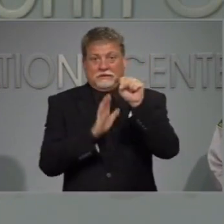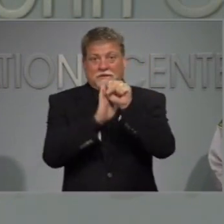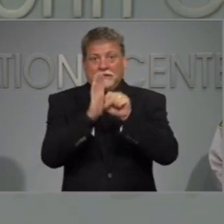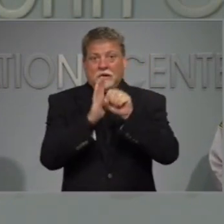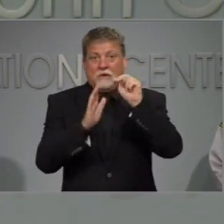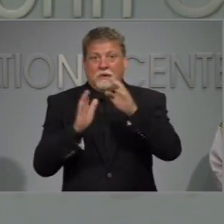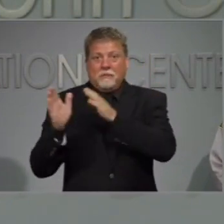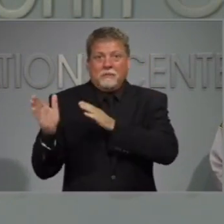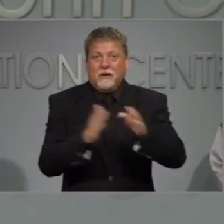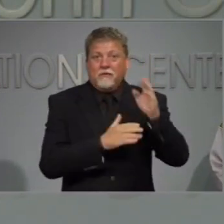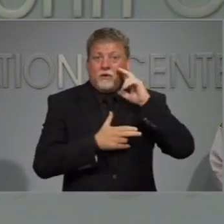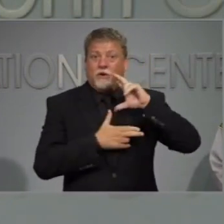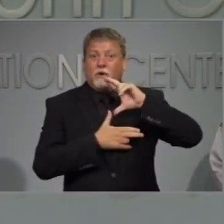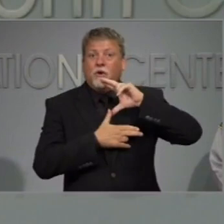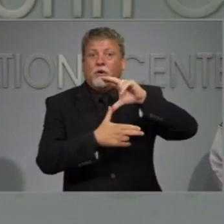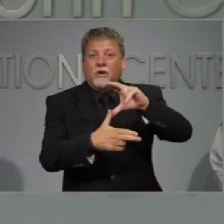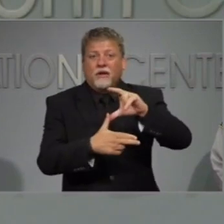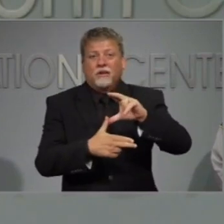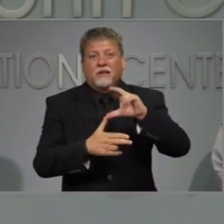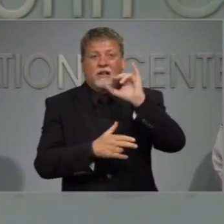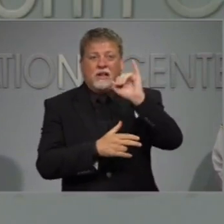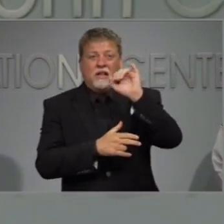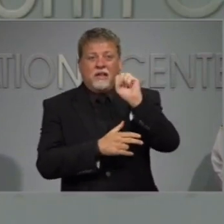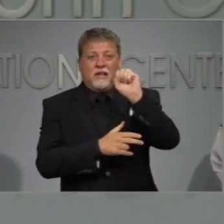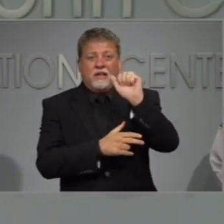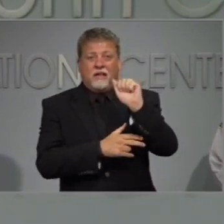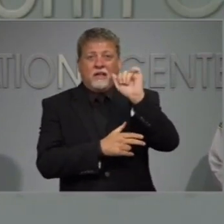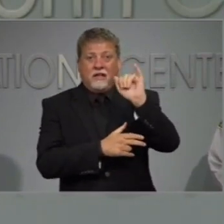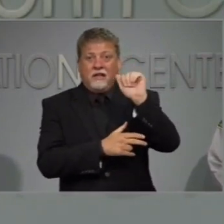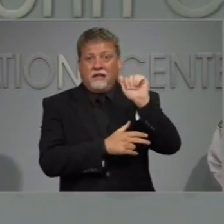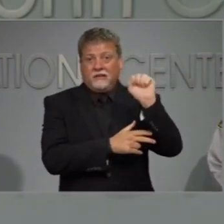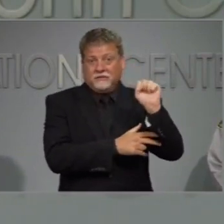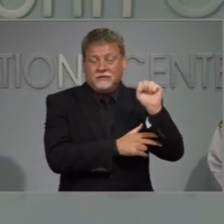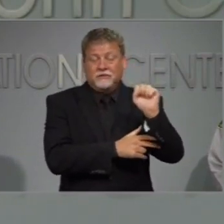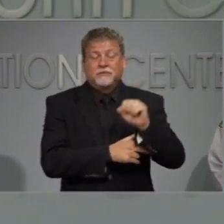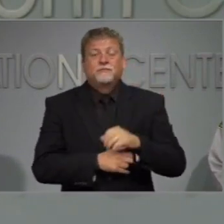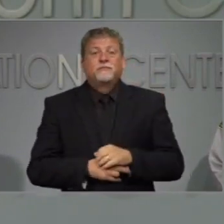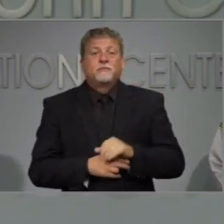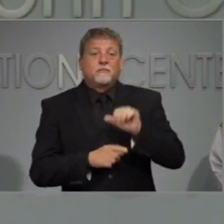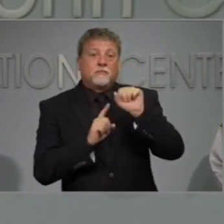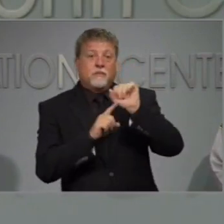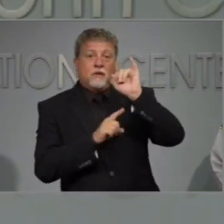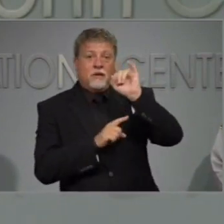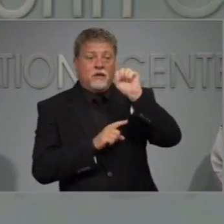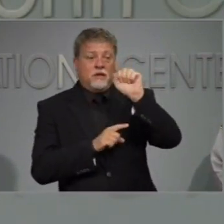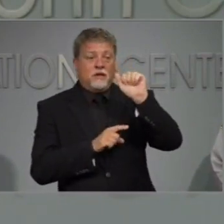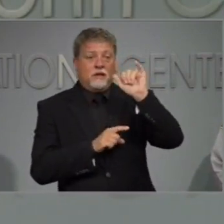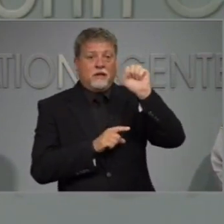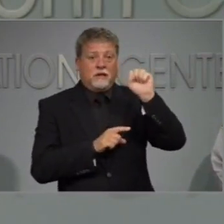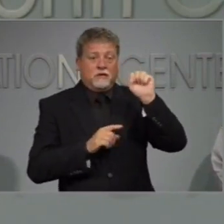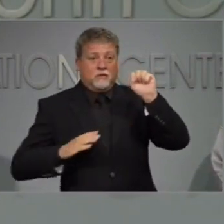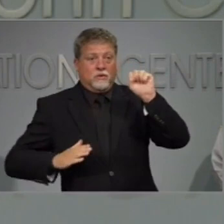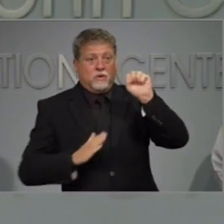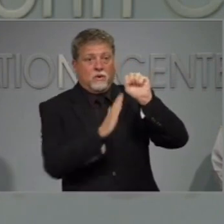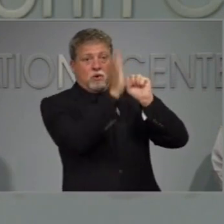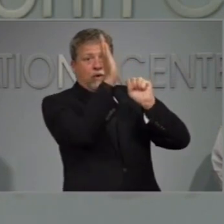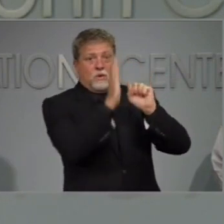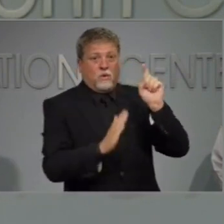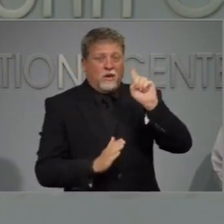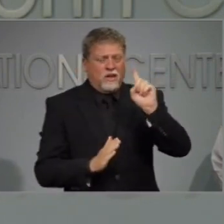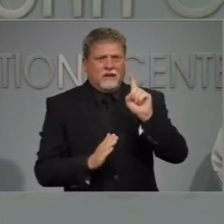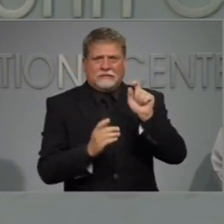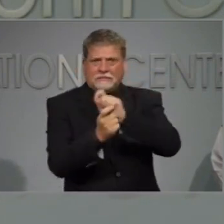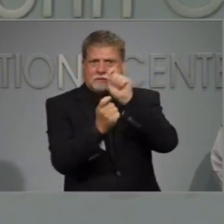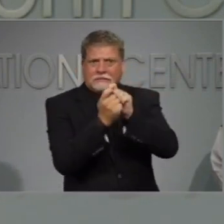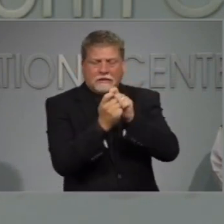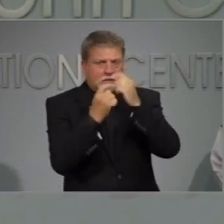yesterday. They're urging anyone who has to evacuate to stay with family or friends. The state is working on shelters for those